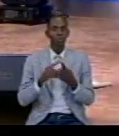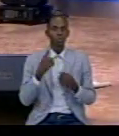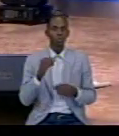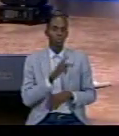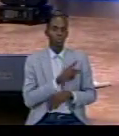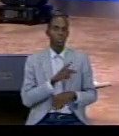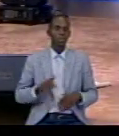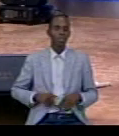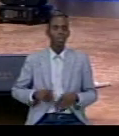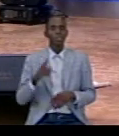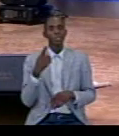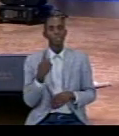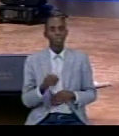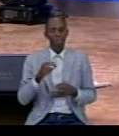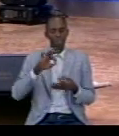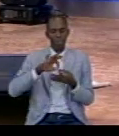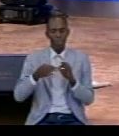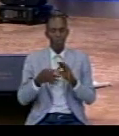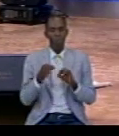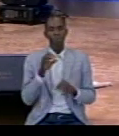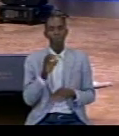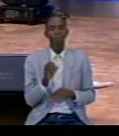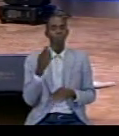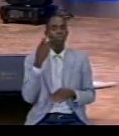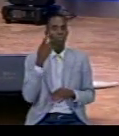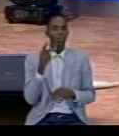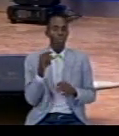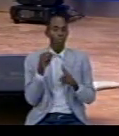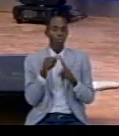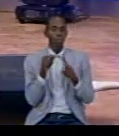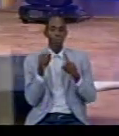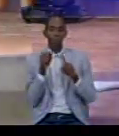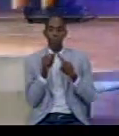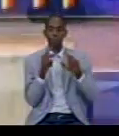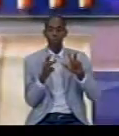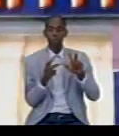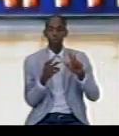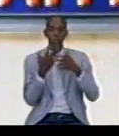king the interpretation. We're dividing this to three parts.